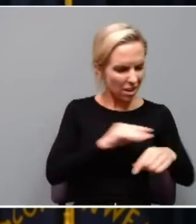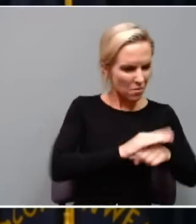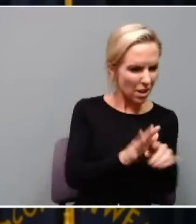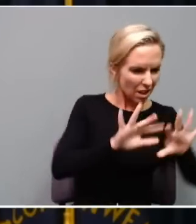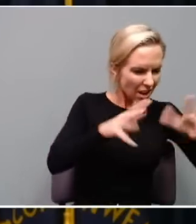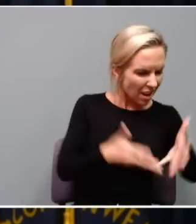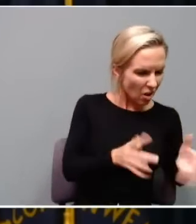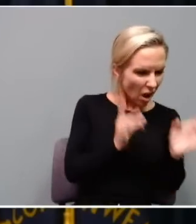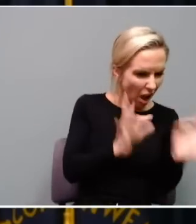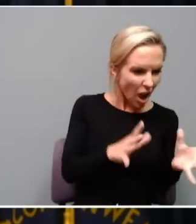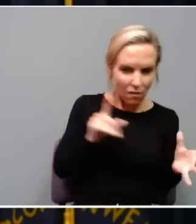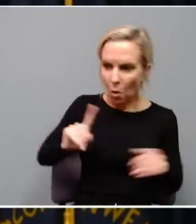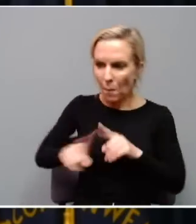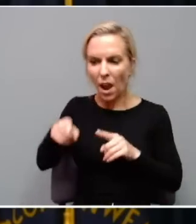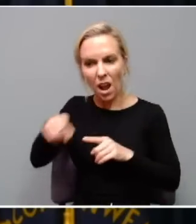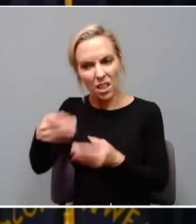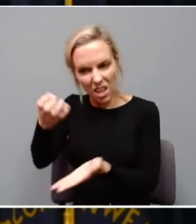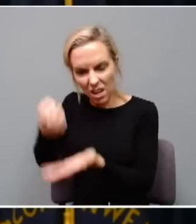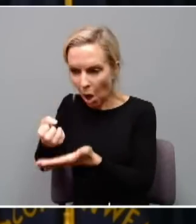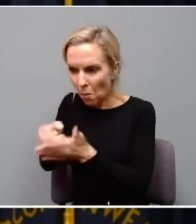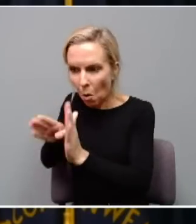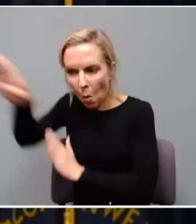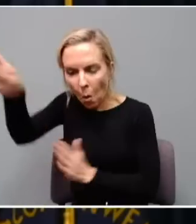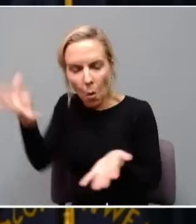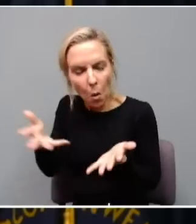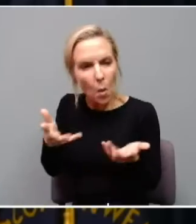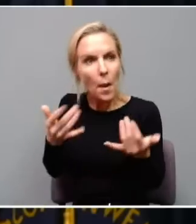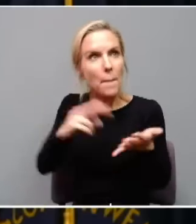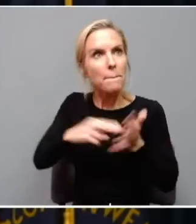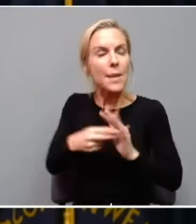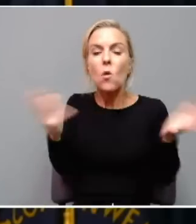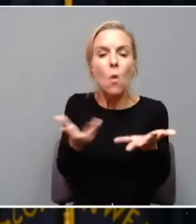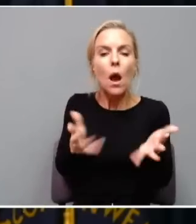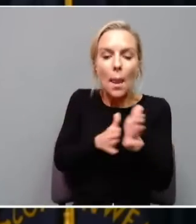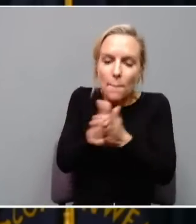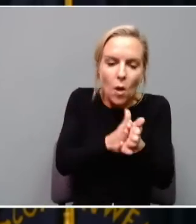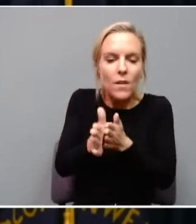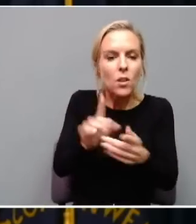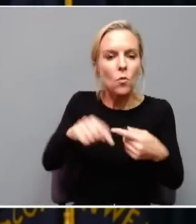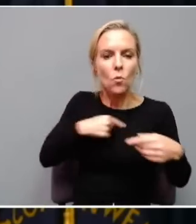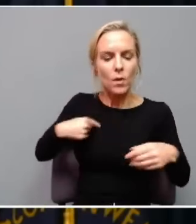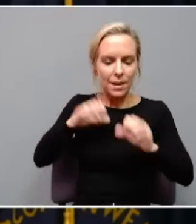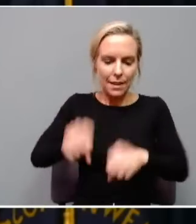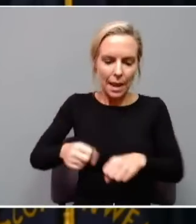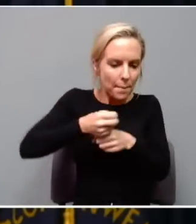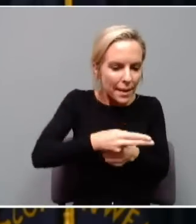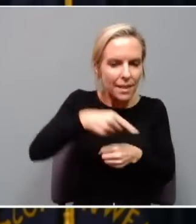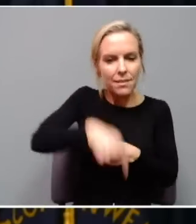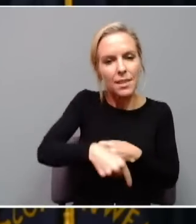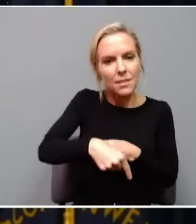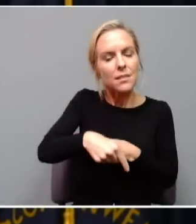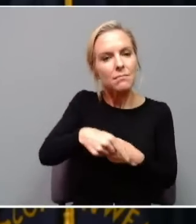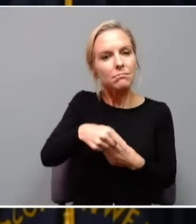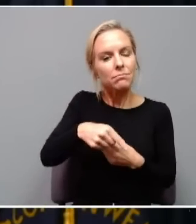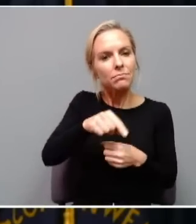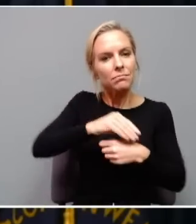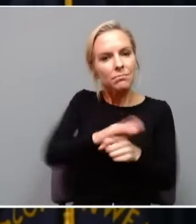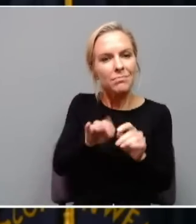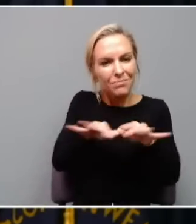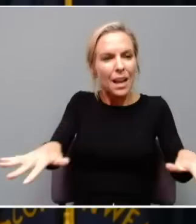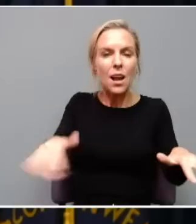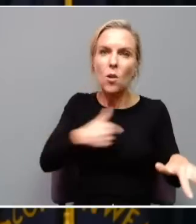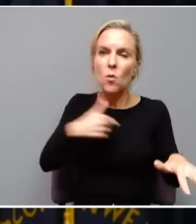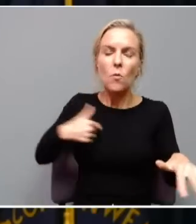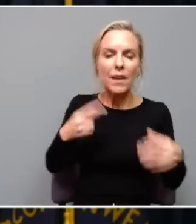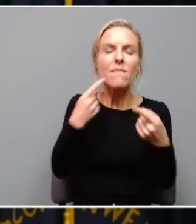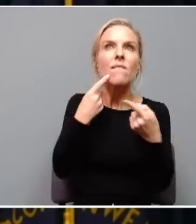the motivation to do what it takes to beat this virus fully and finally, so we can step into that sunshine and sunlight that